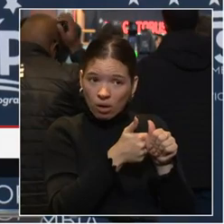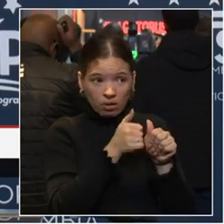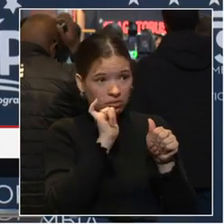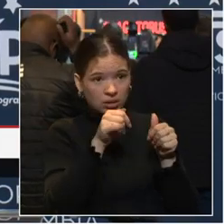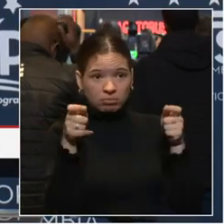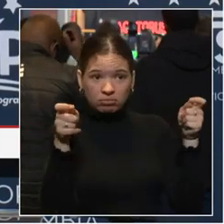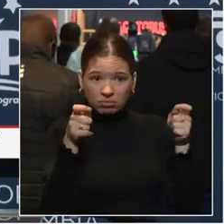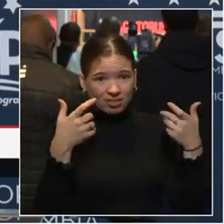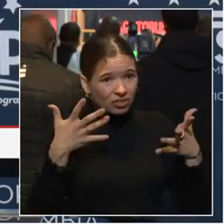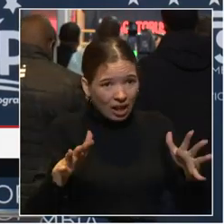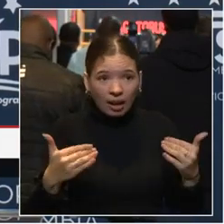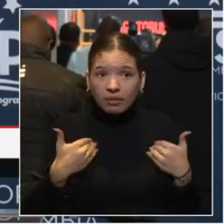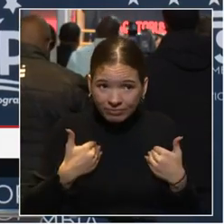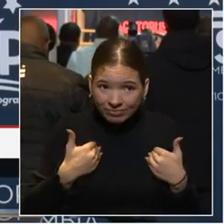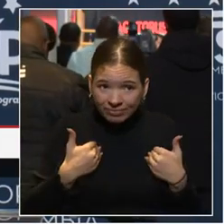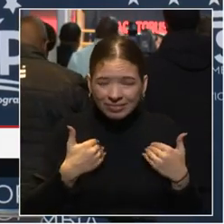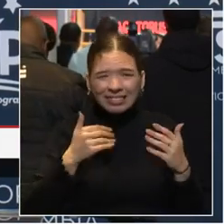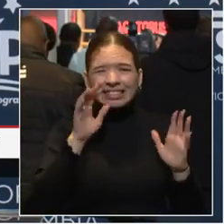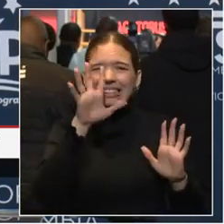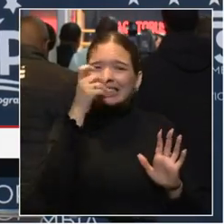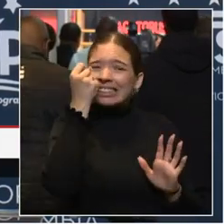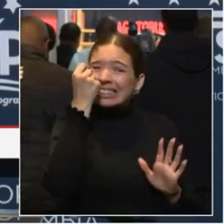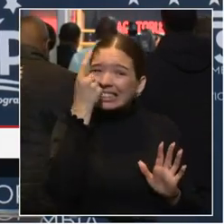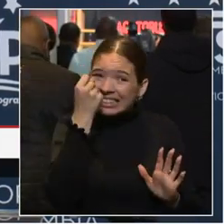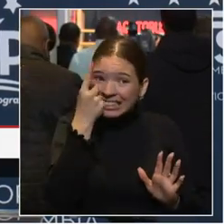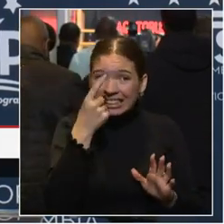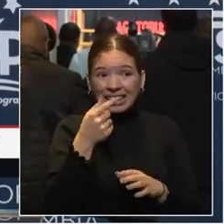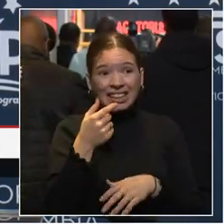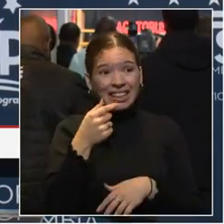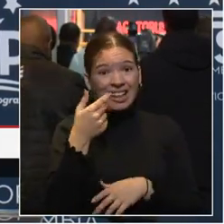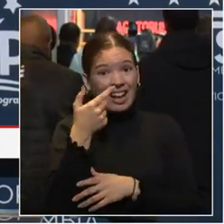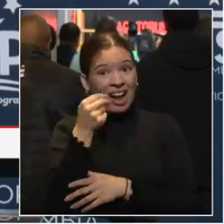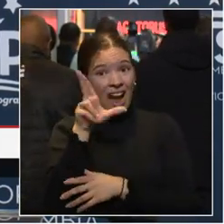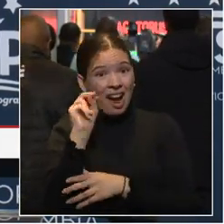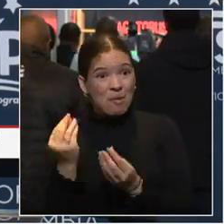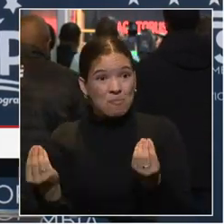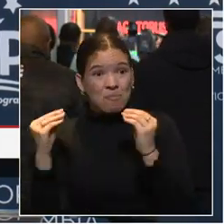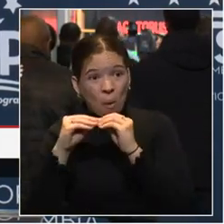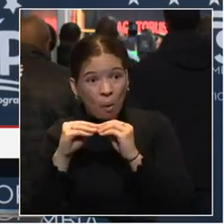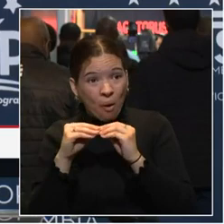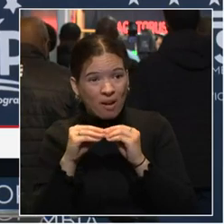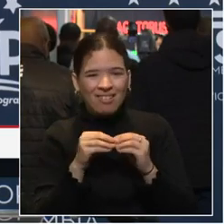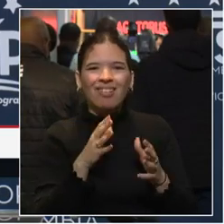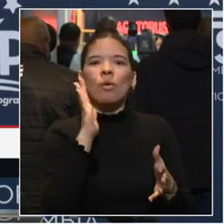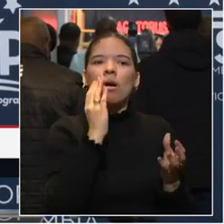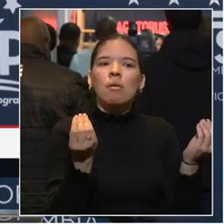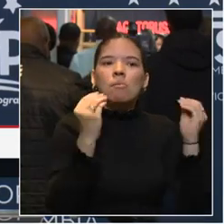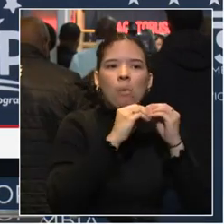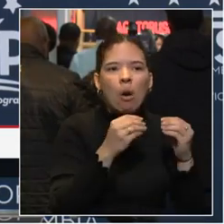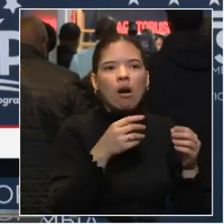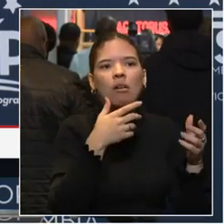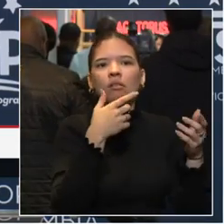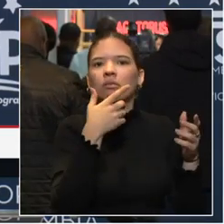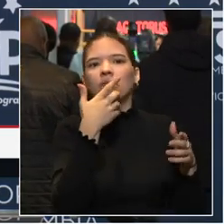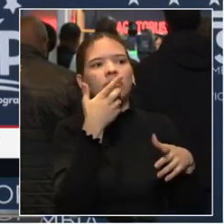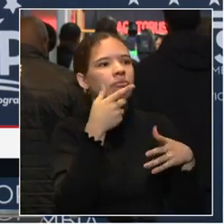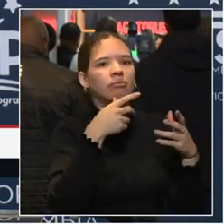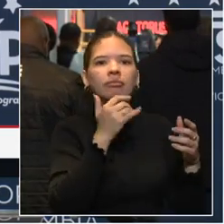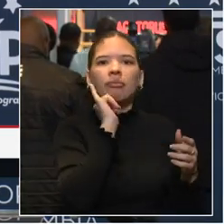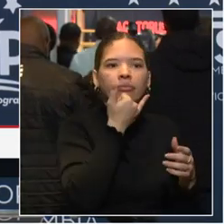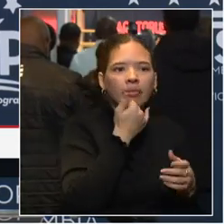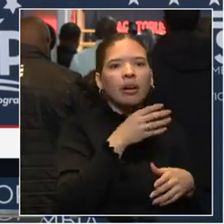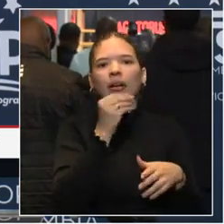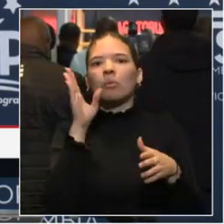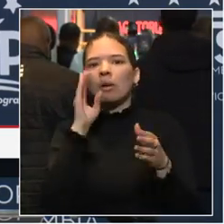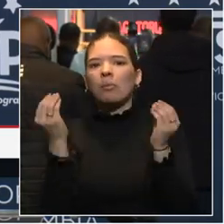more guns, more accidents, more suicides, more homicides. One